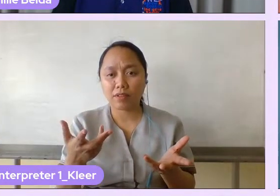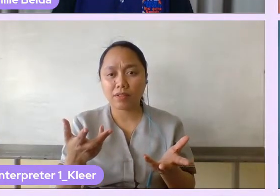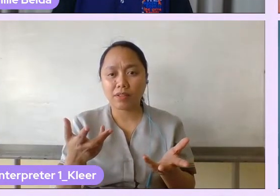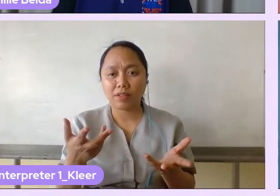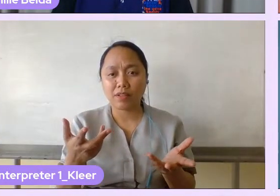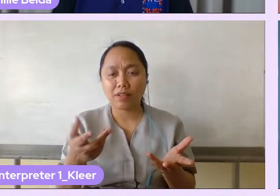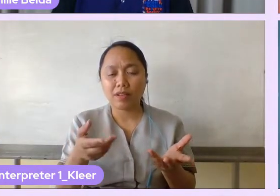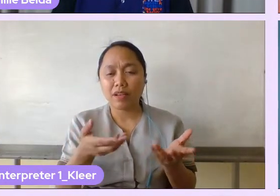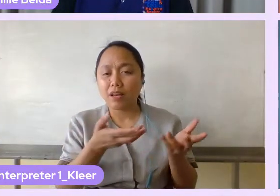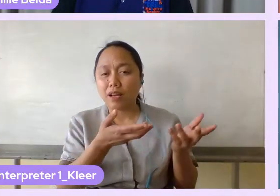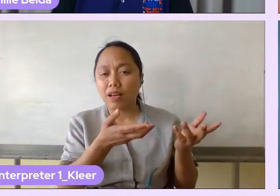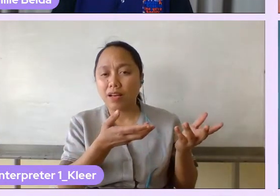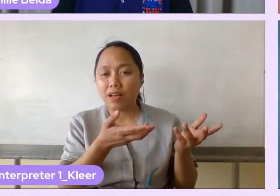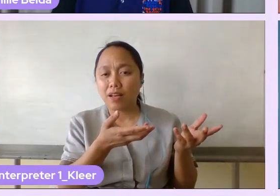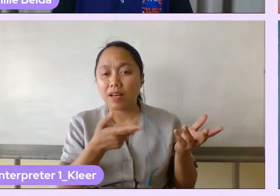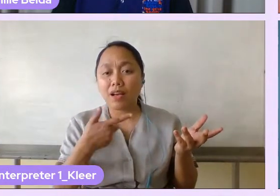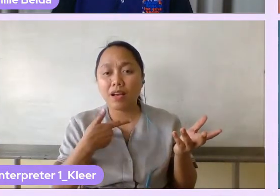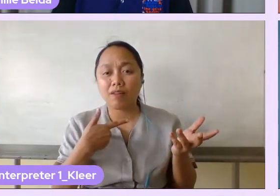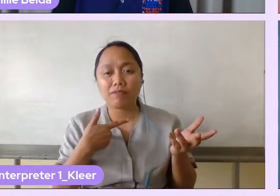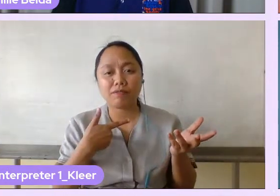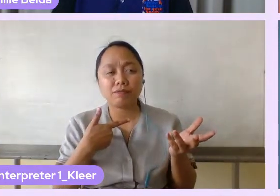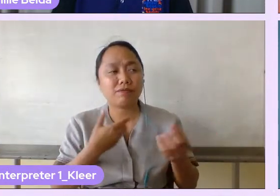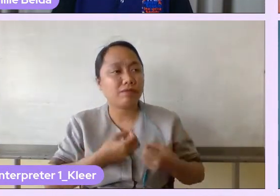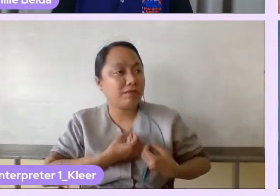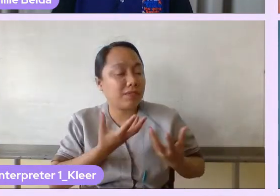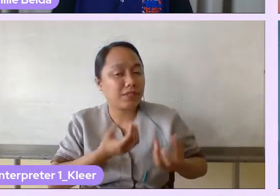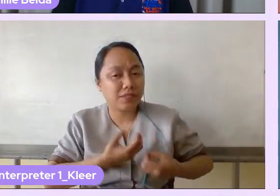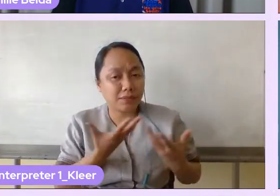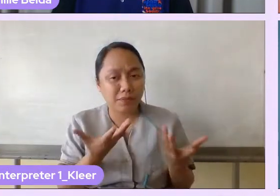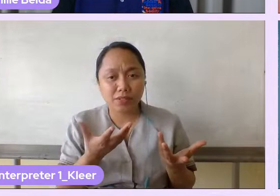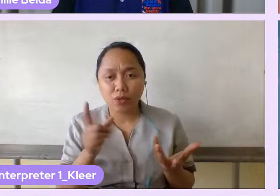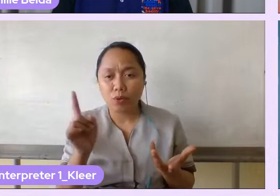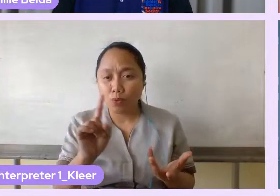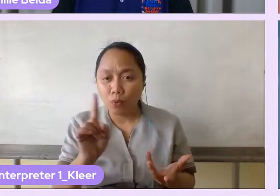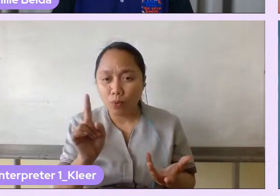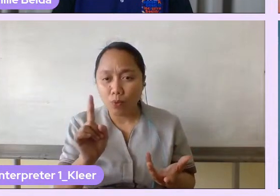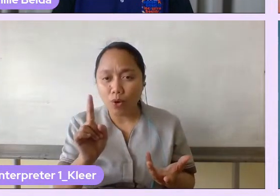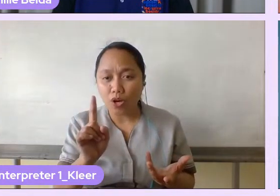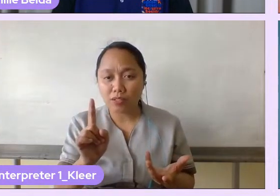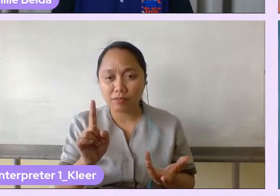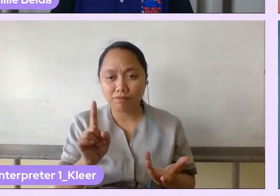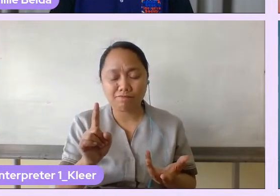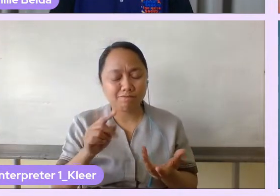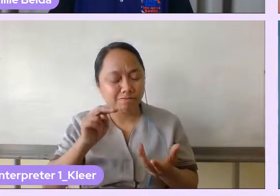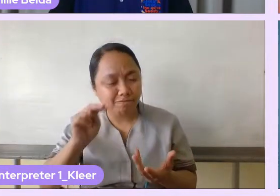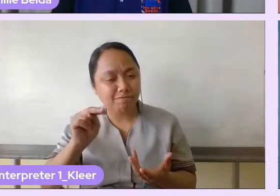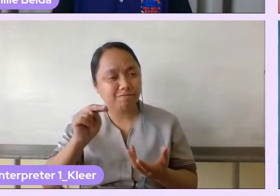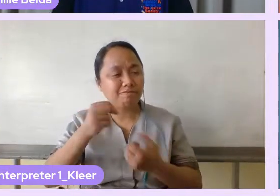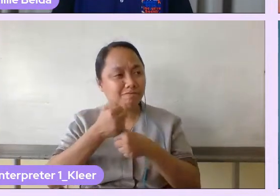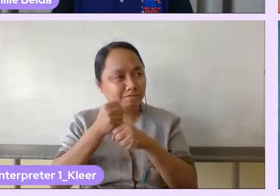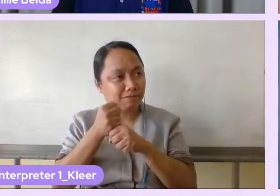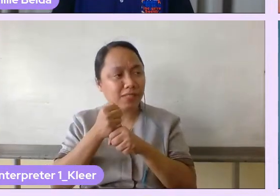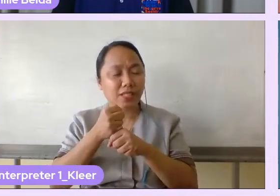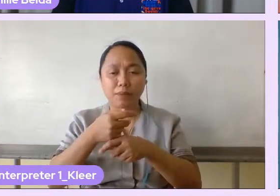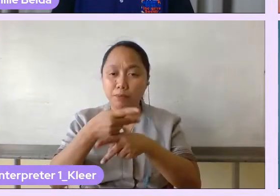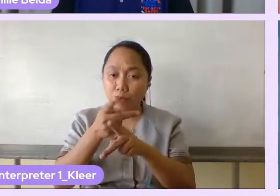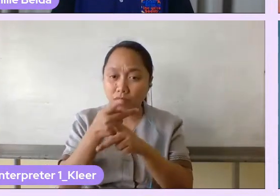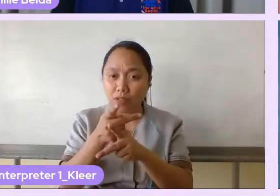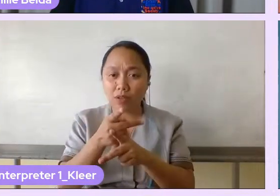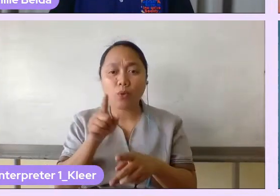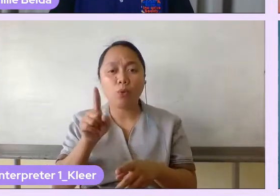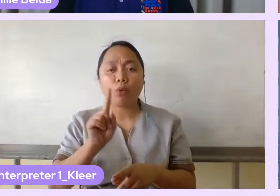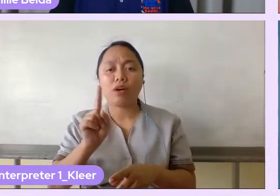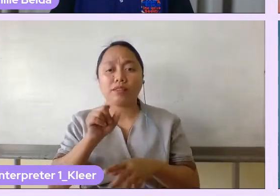may expertise ka talaga, hindi naman basta-basta makaka-build ka ng product. Pero I think my advice for